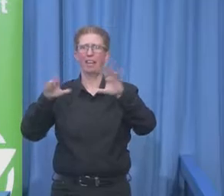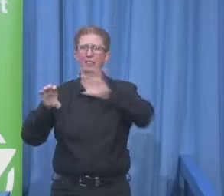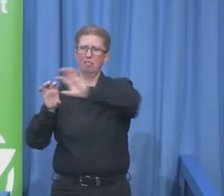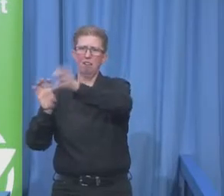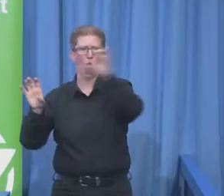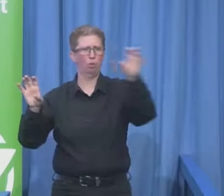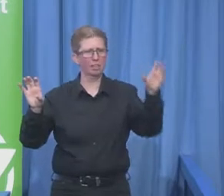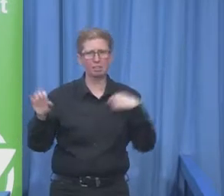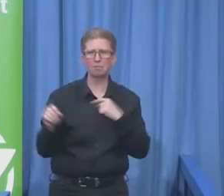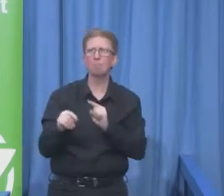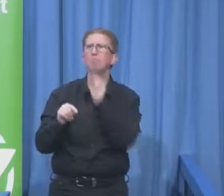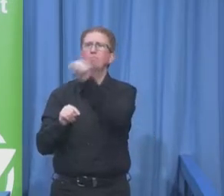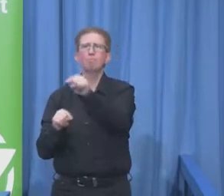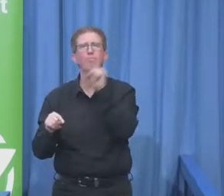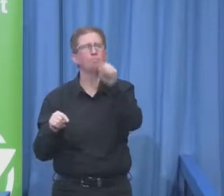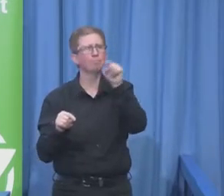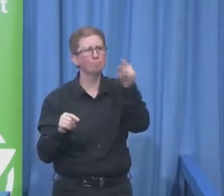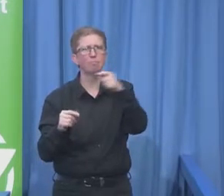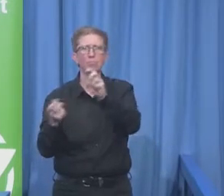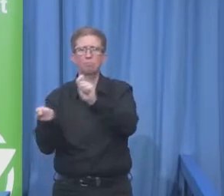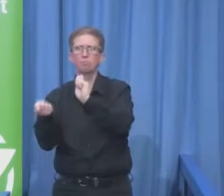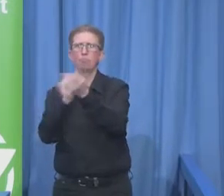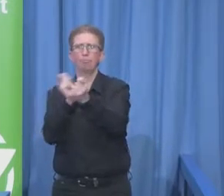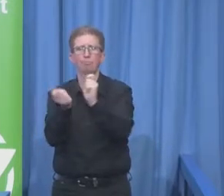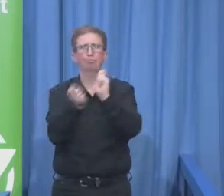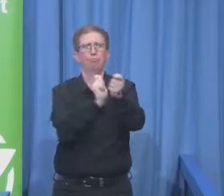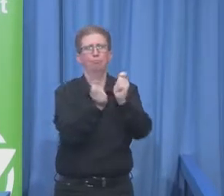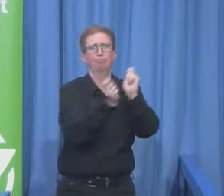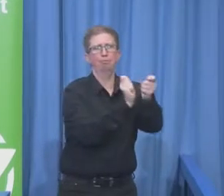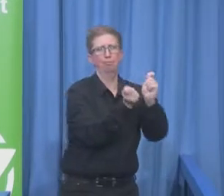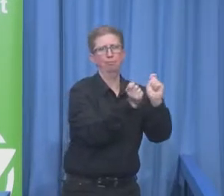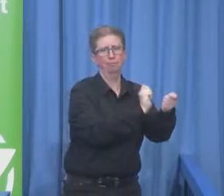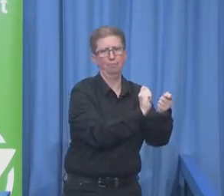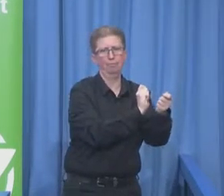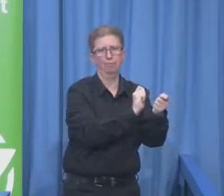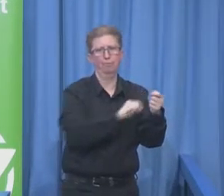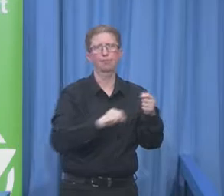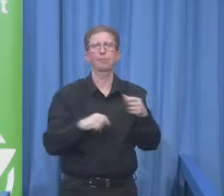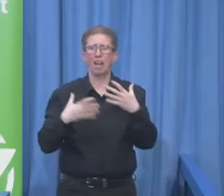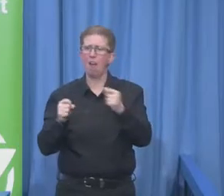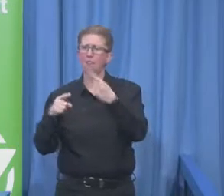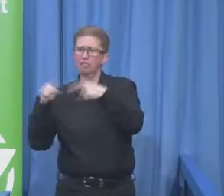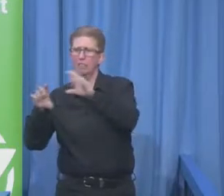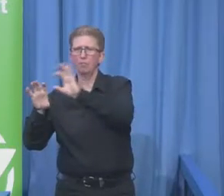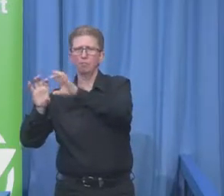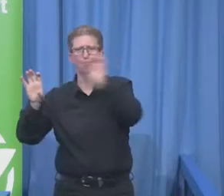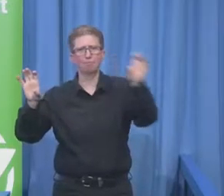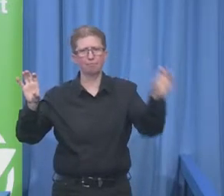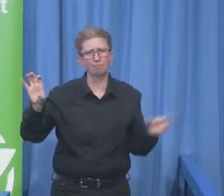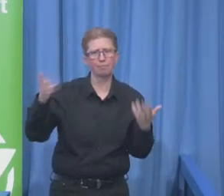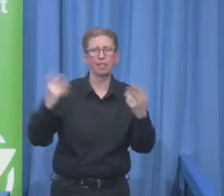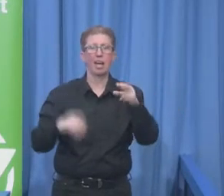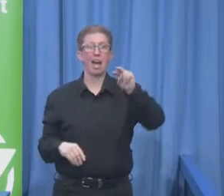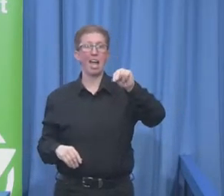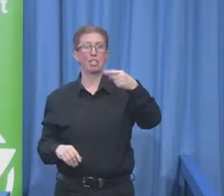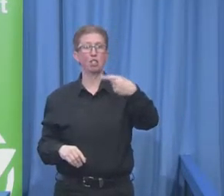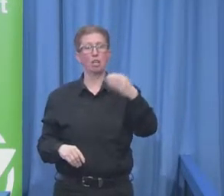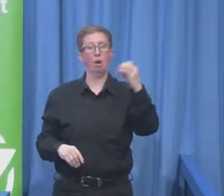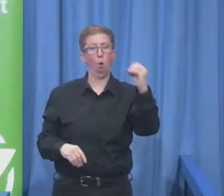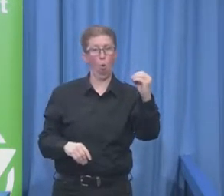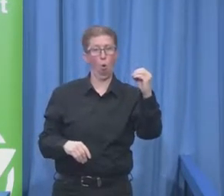NGOs in development countries to implement vocational training. And we found out that the vocational training is not connected to the